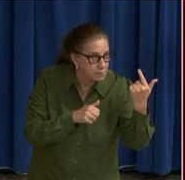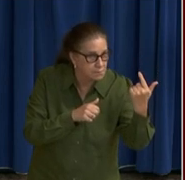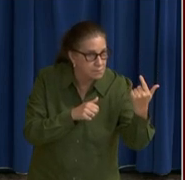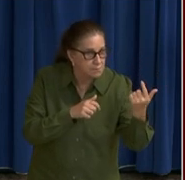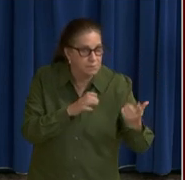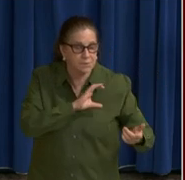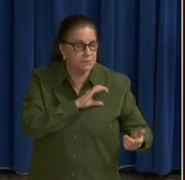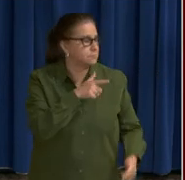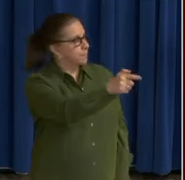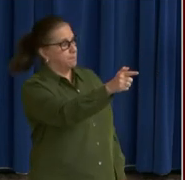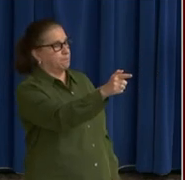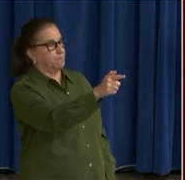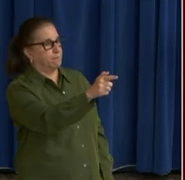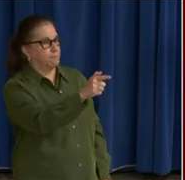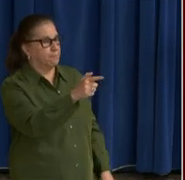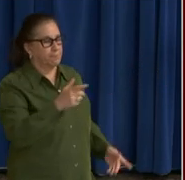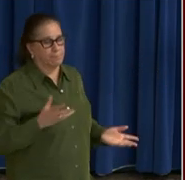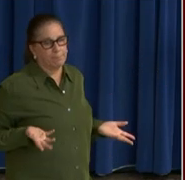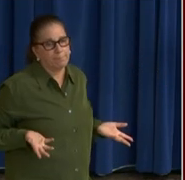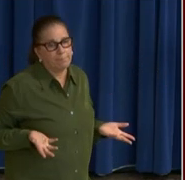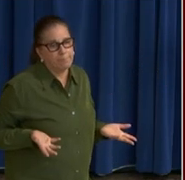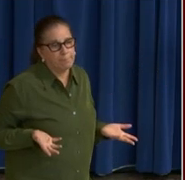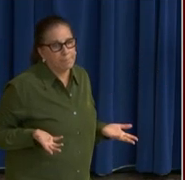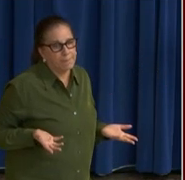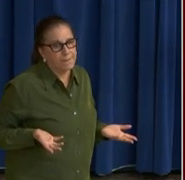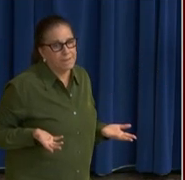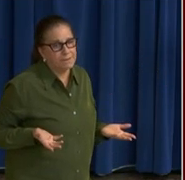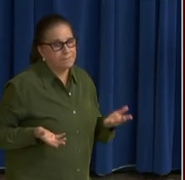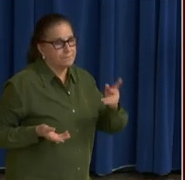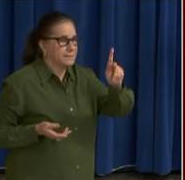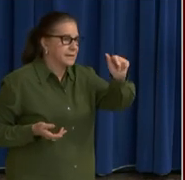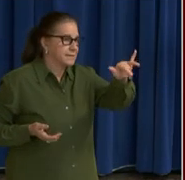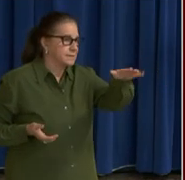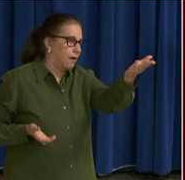round. Unfortunately, Deon Kay lost his life.